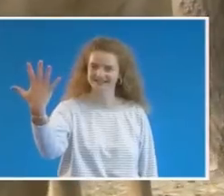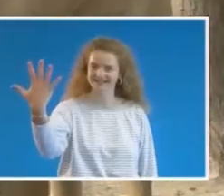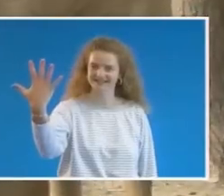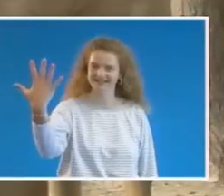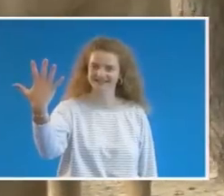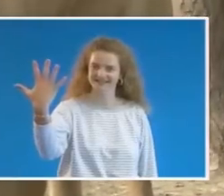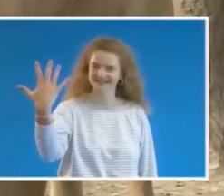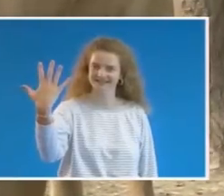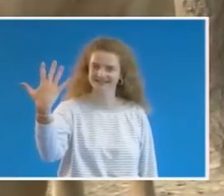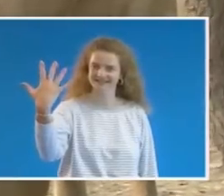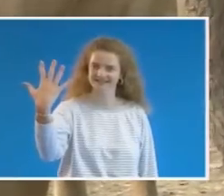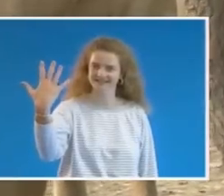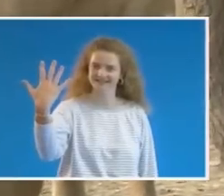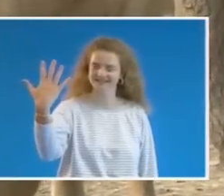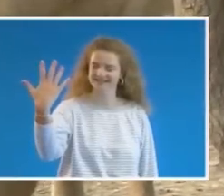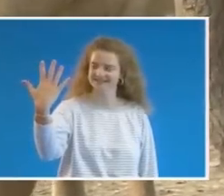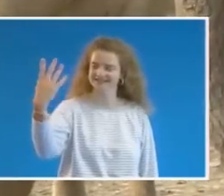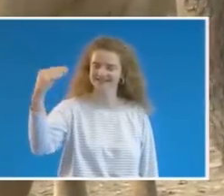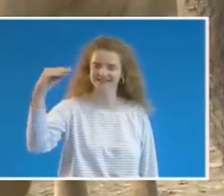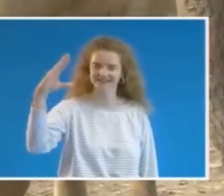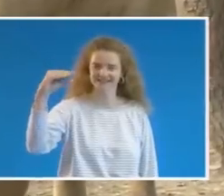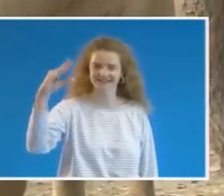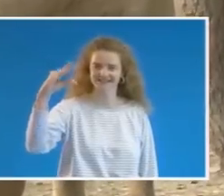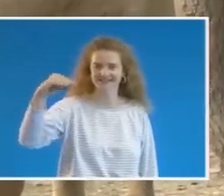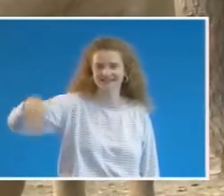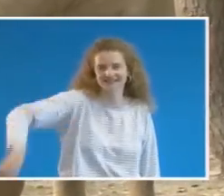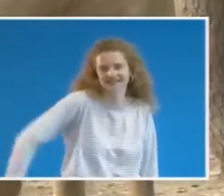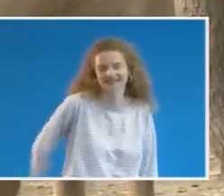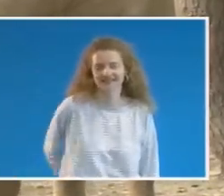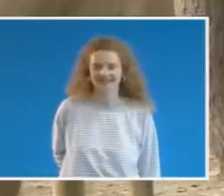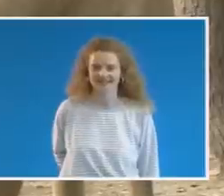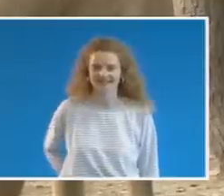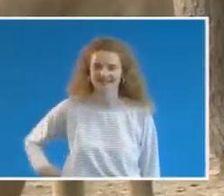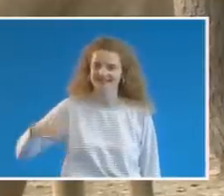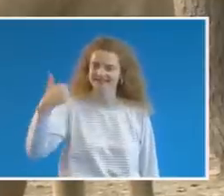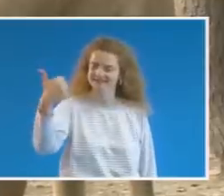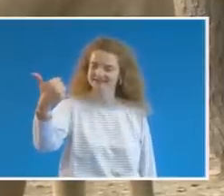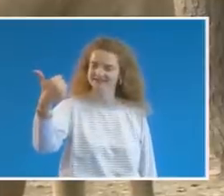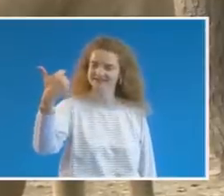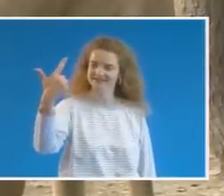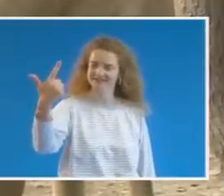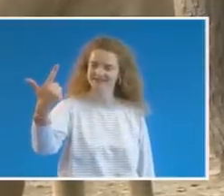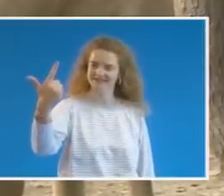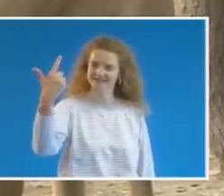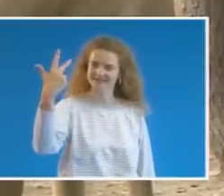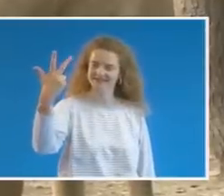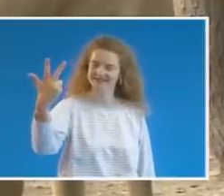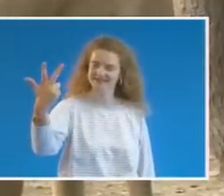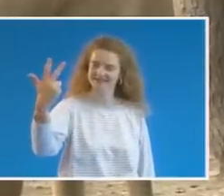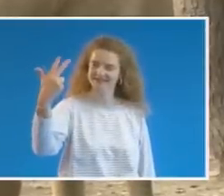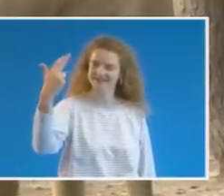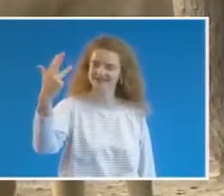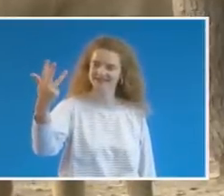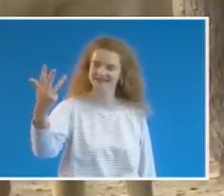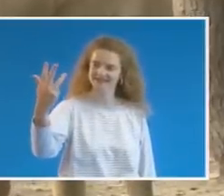Five little sparrows sitting in a row. One said, cheep, cheep, I must go. One little, two little,